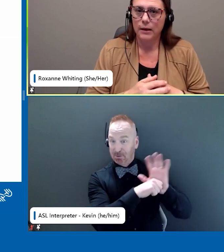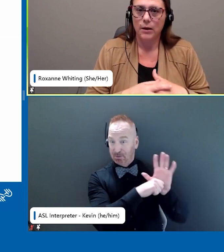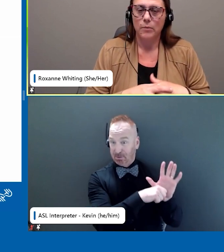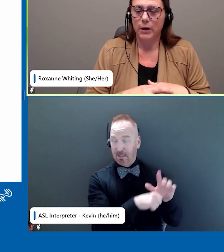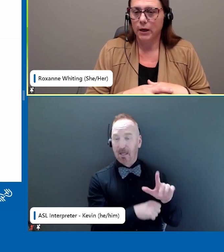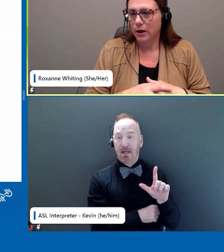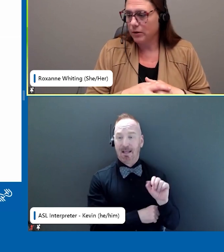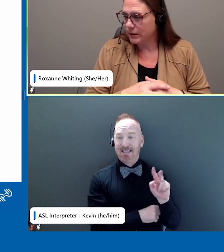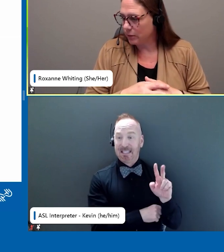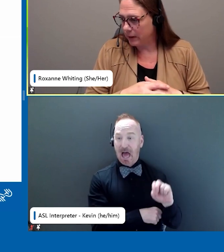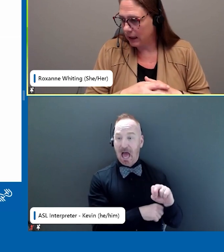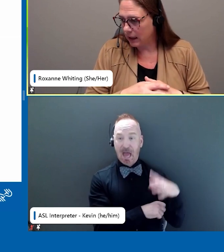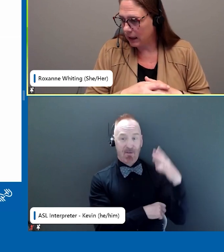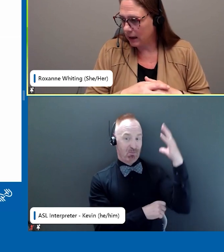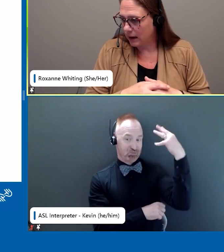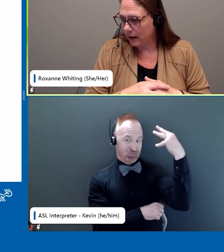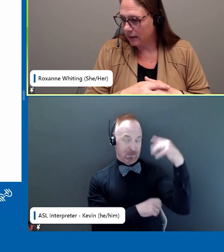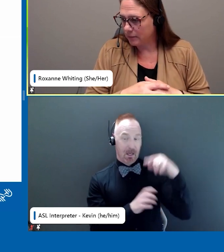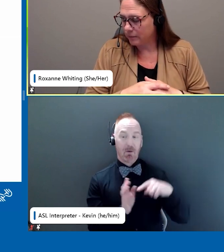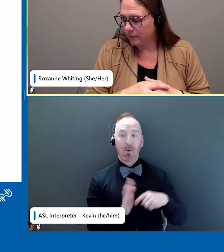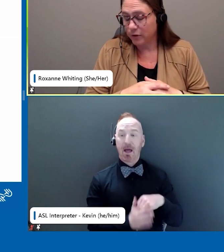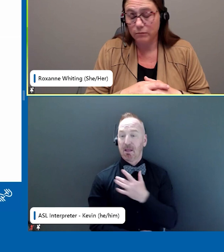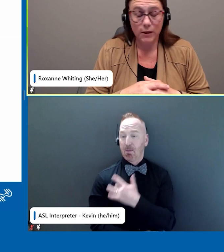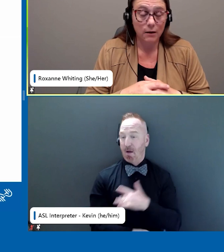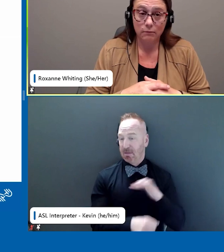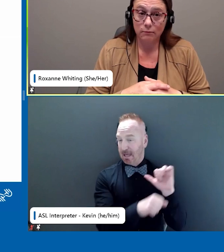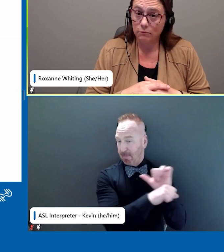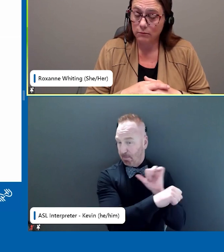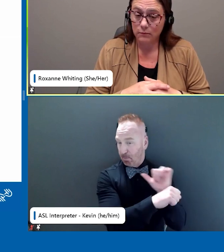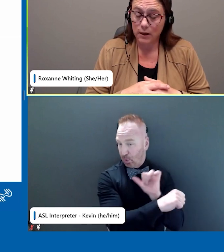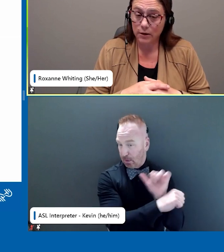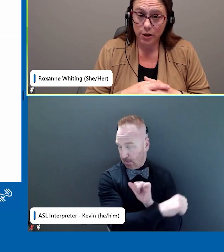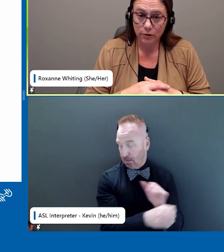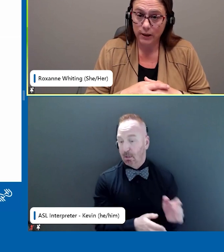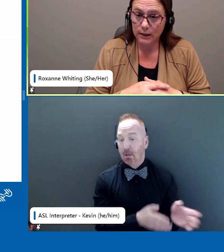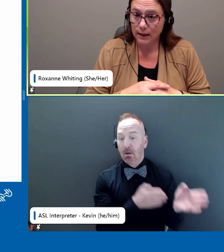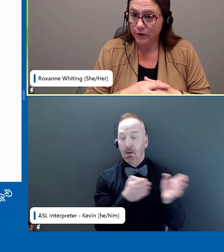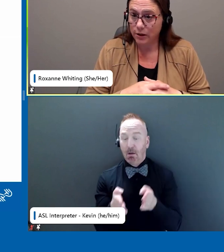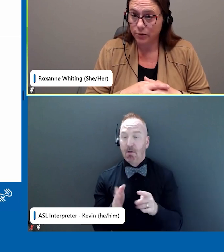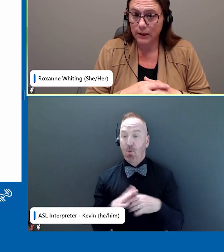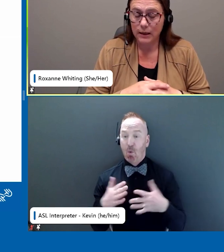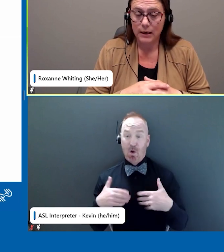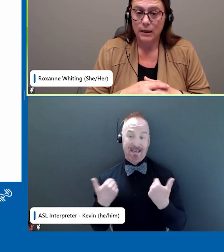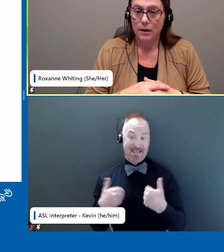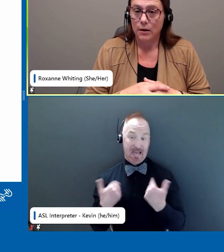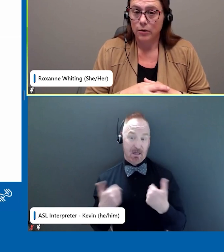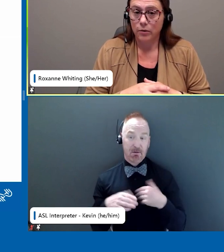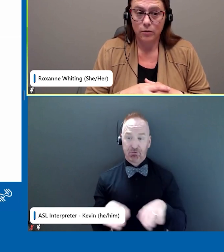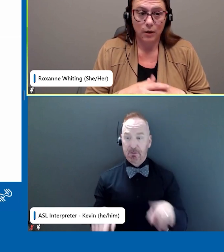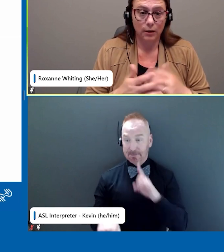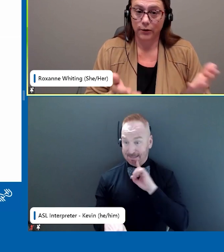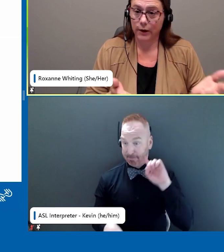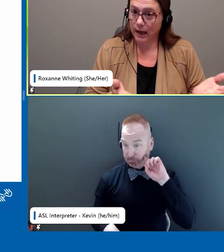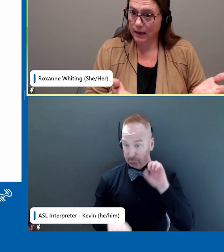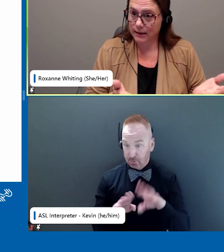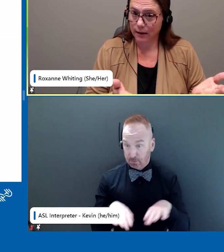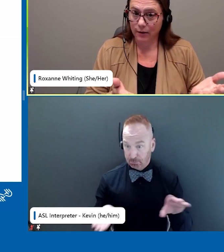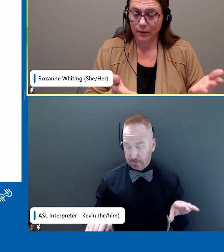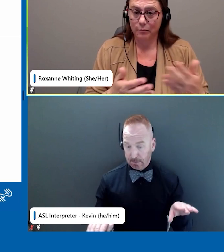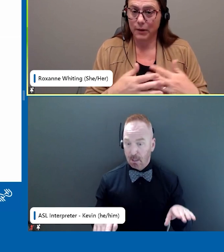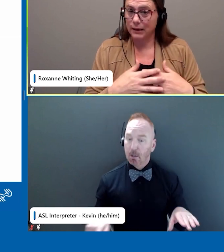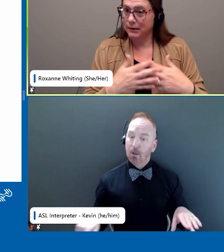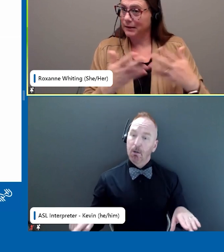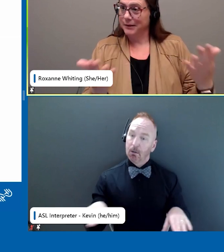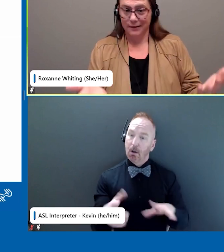Alberta, but it could also be for young children, deaf children, who are learning